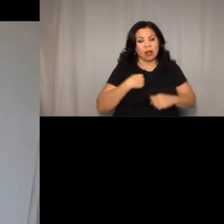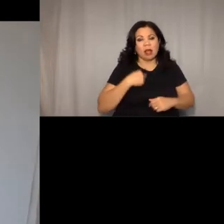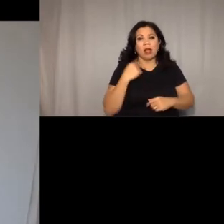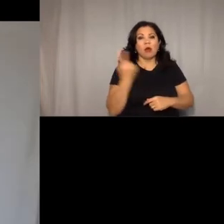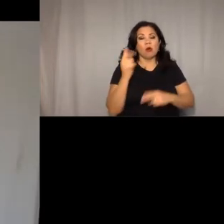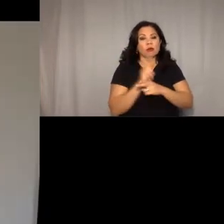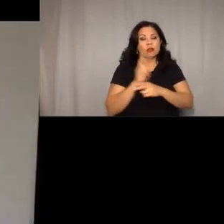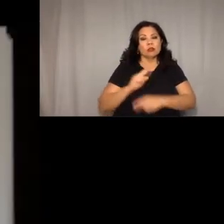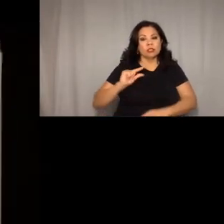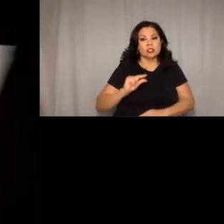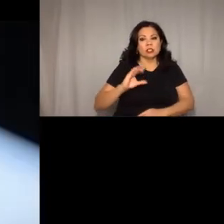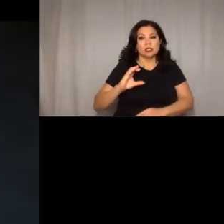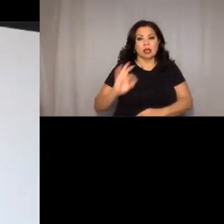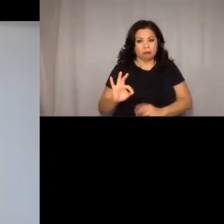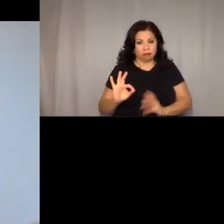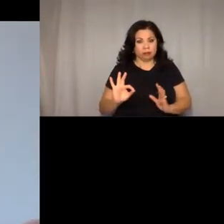common factors.